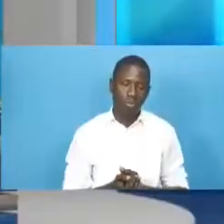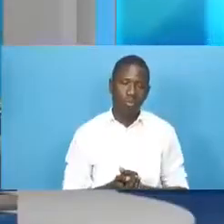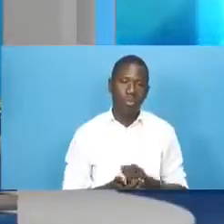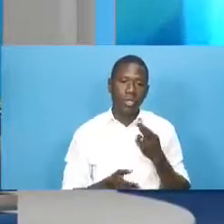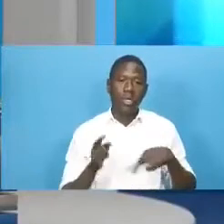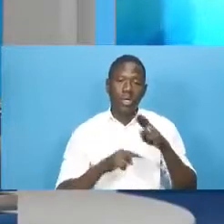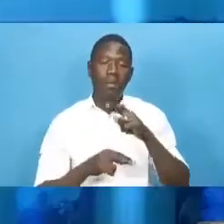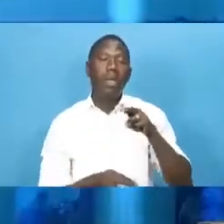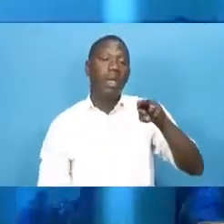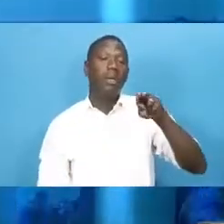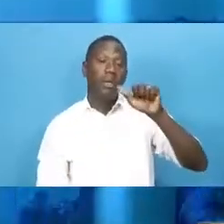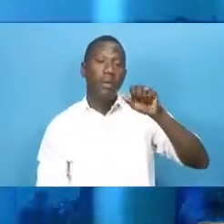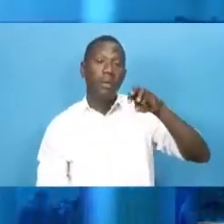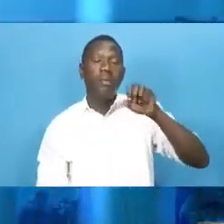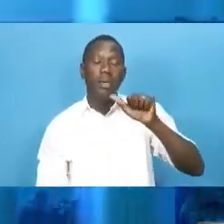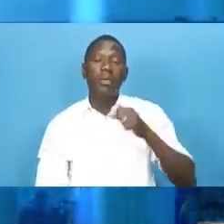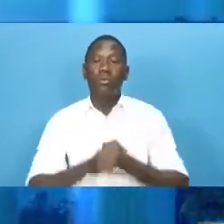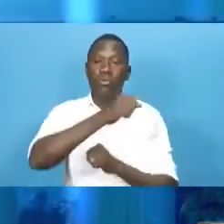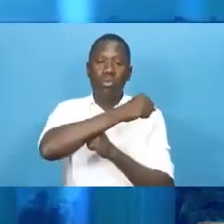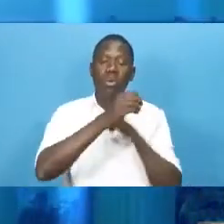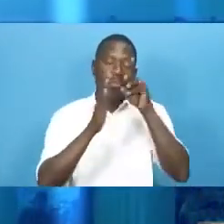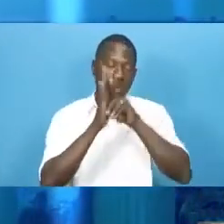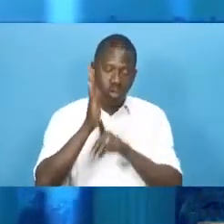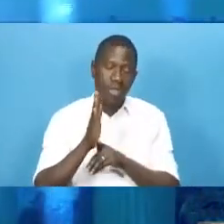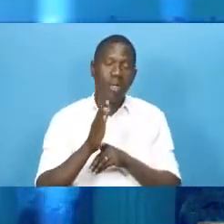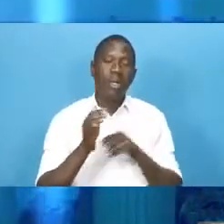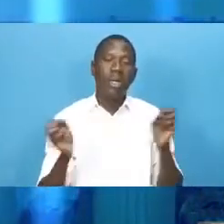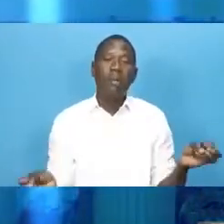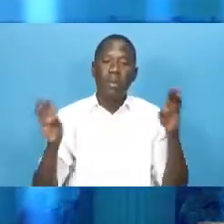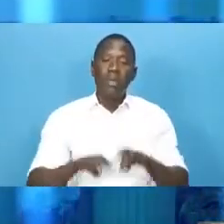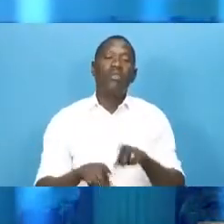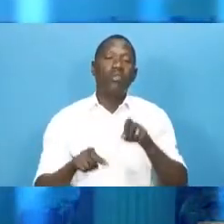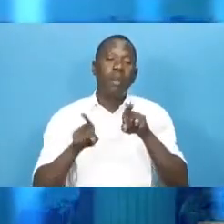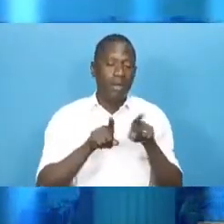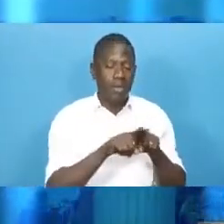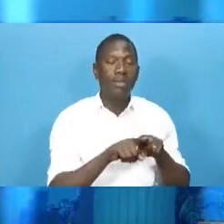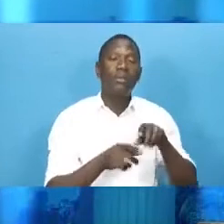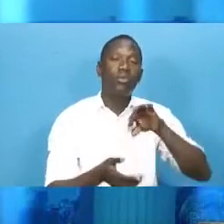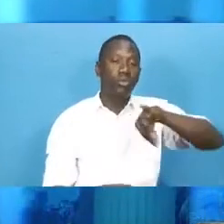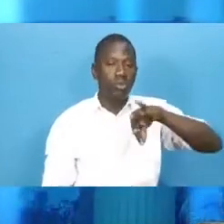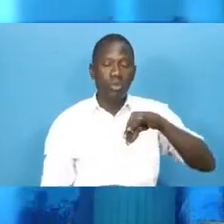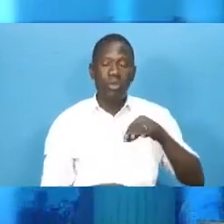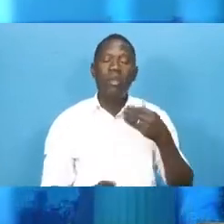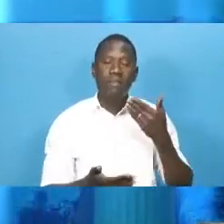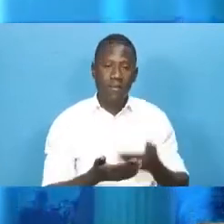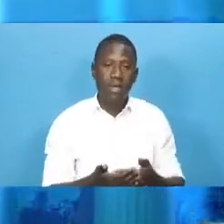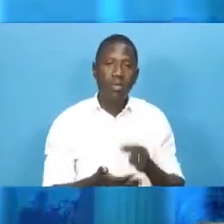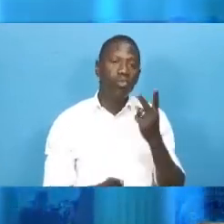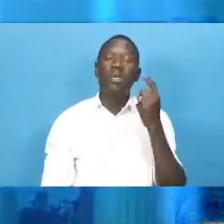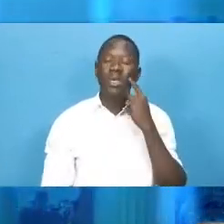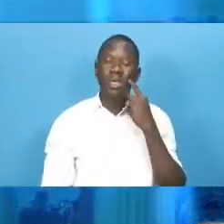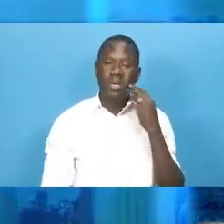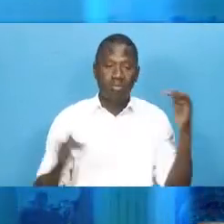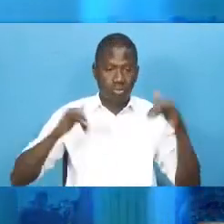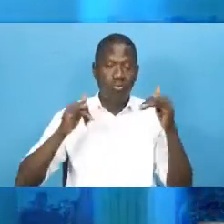The NAMA support project, NSP, and implementation partners on Thursday concluded a two-day retreat where they